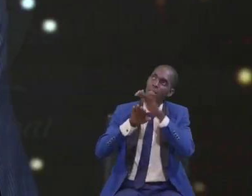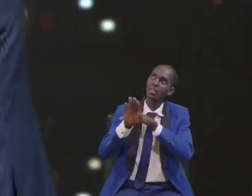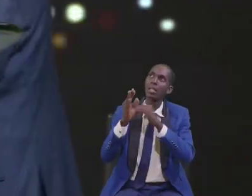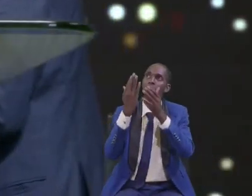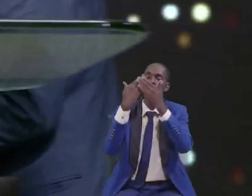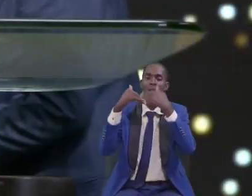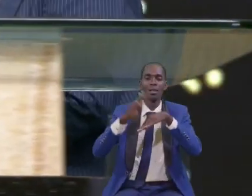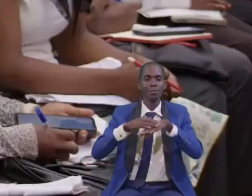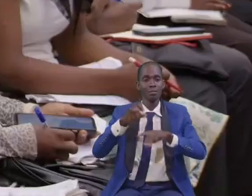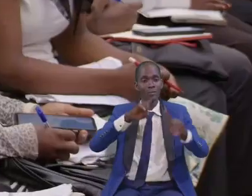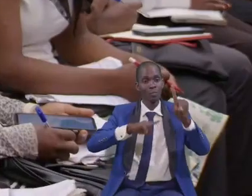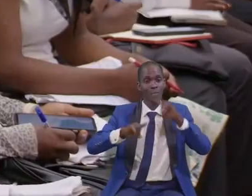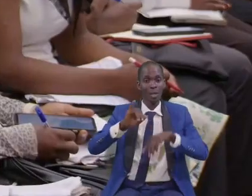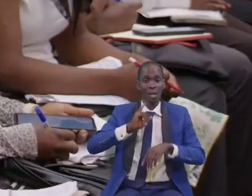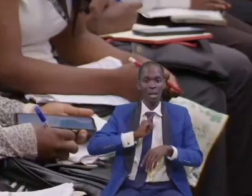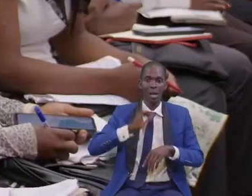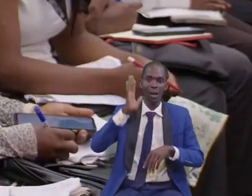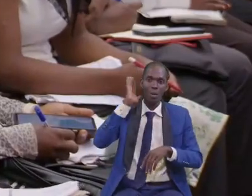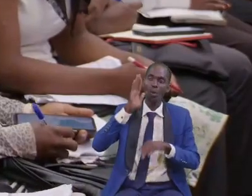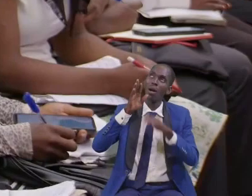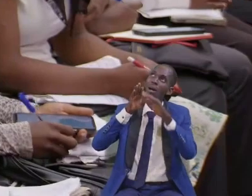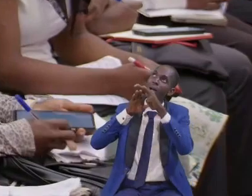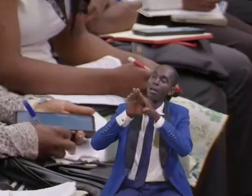I will enter. In